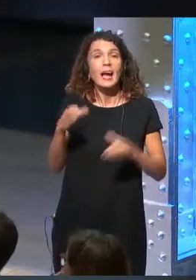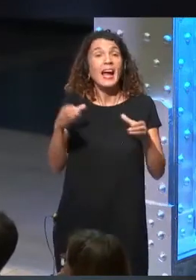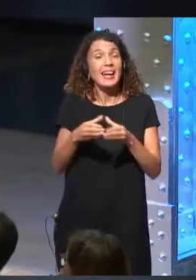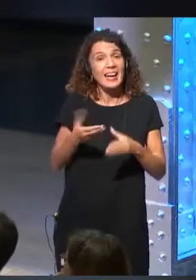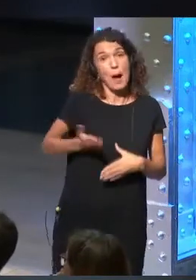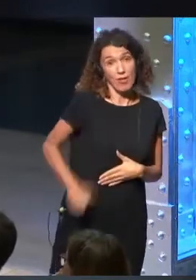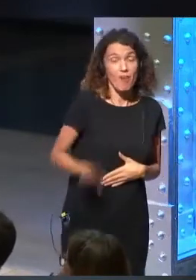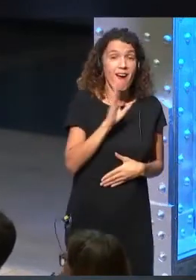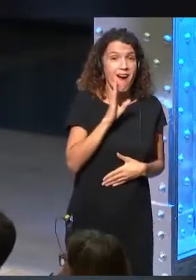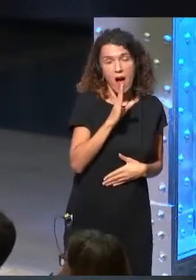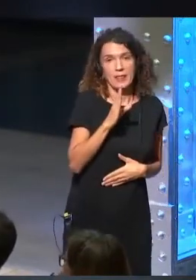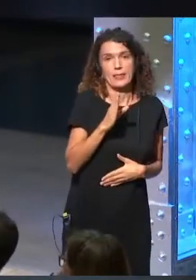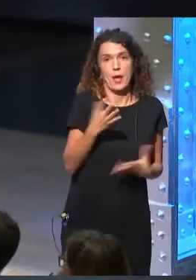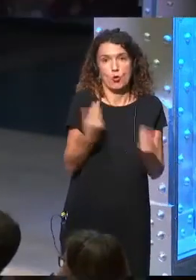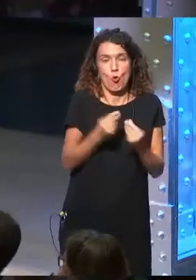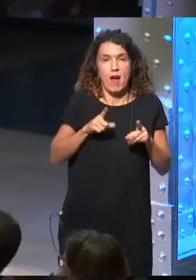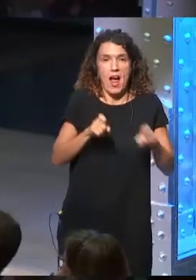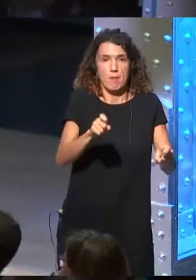She's wonderful.